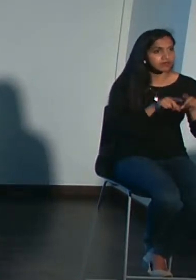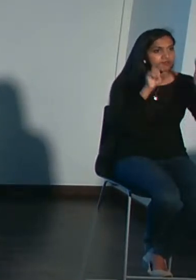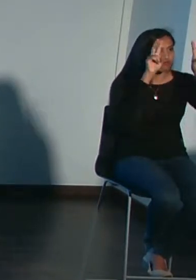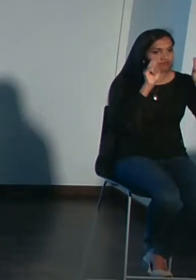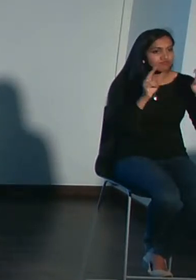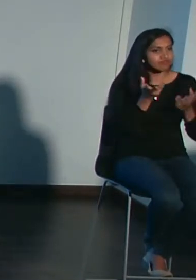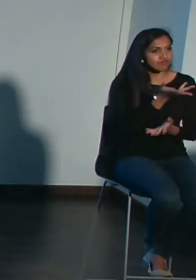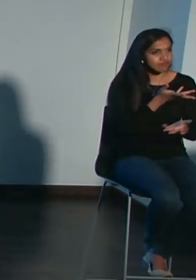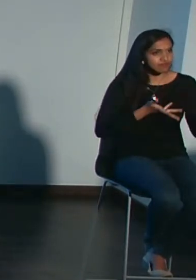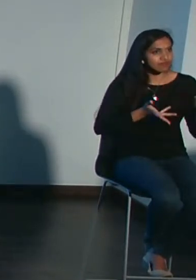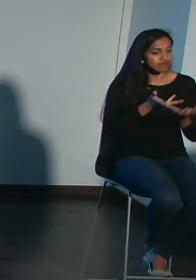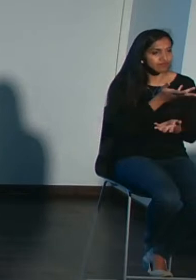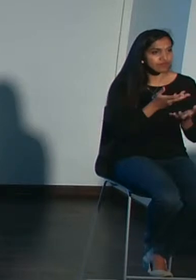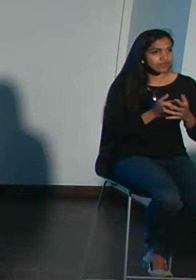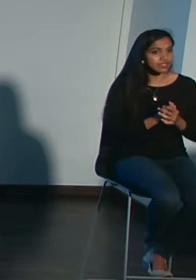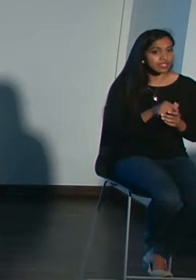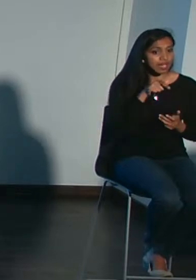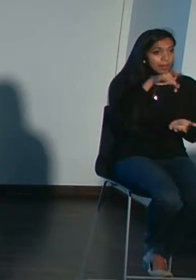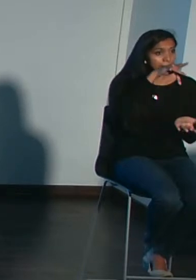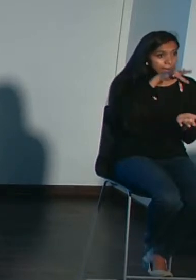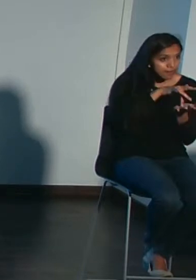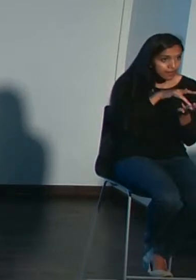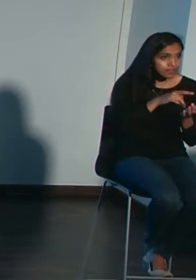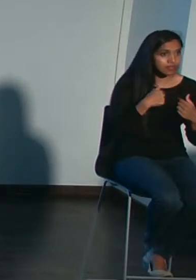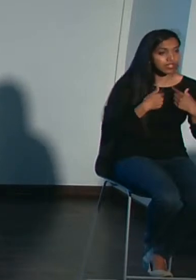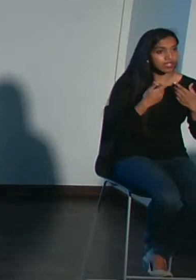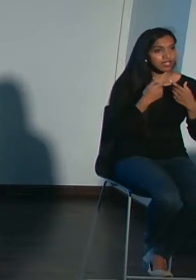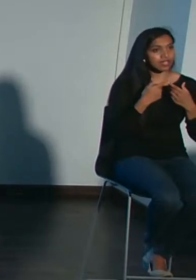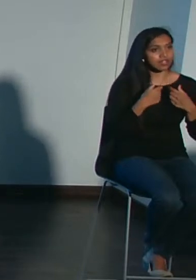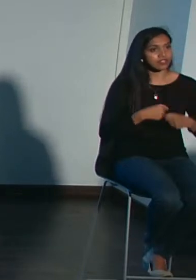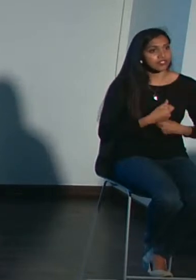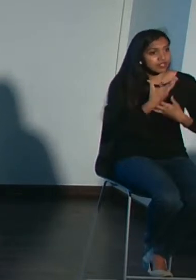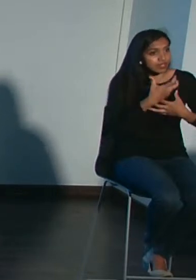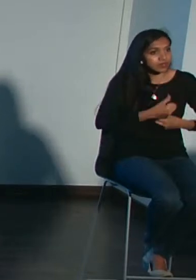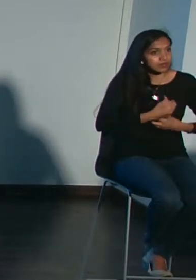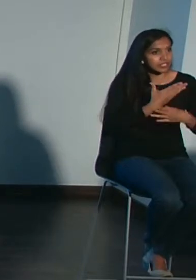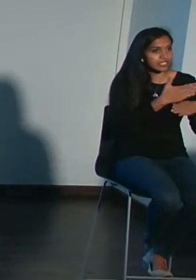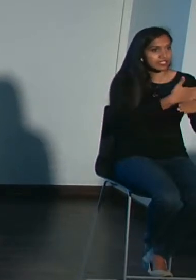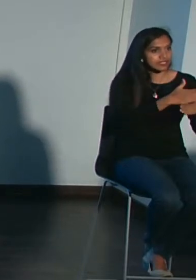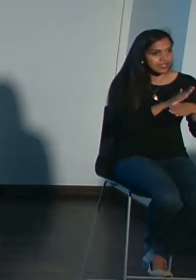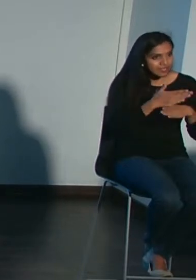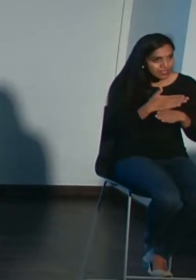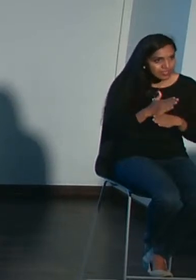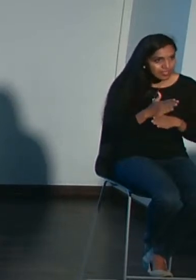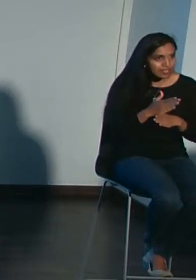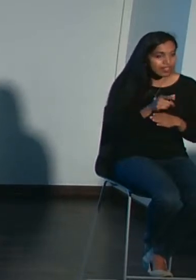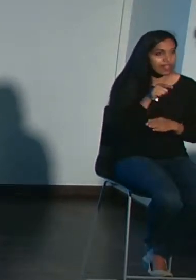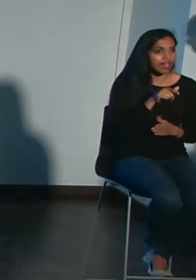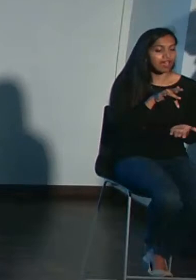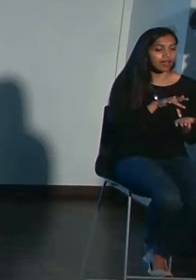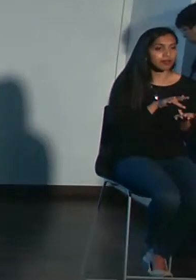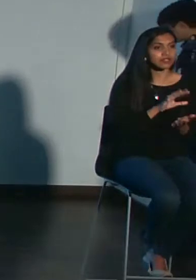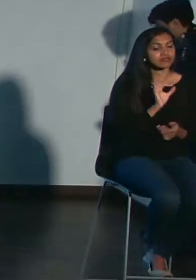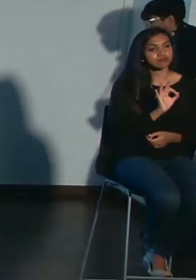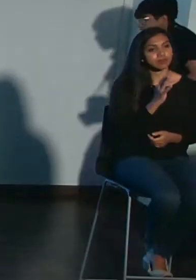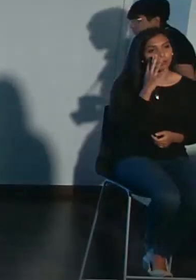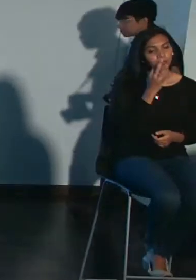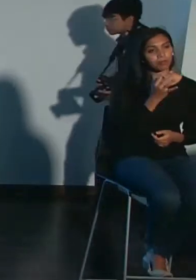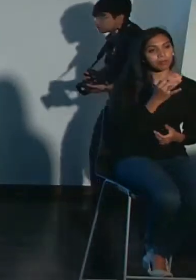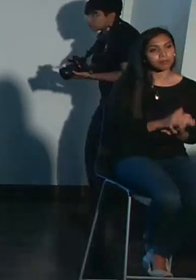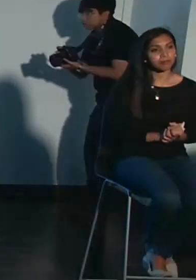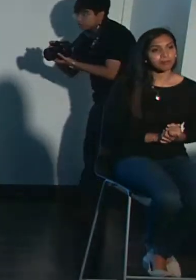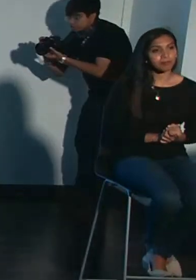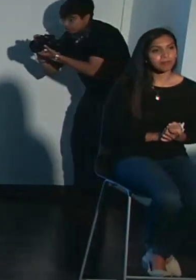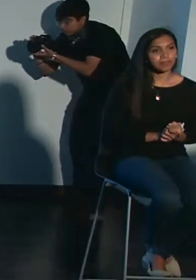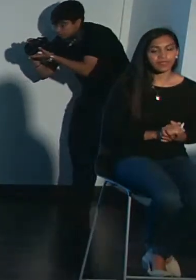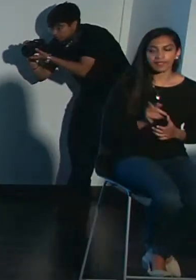so good. So I think that's a space that we also share. Um, But I think in say, okay,